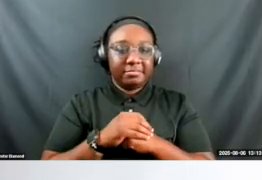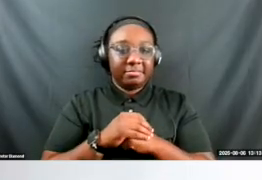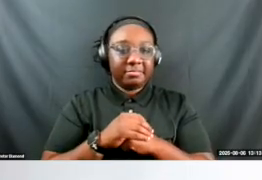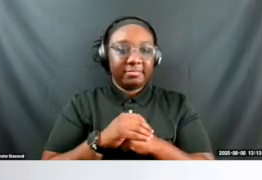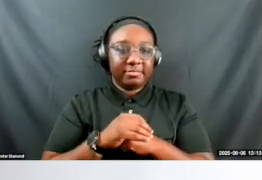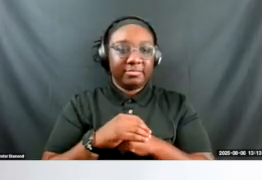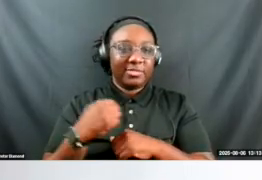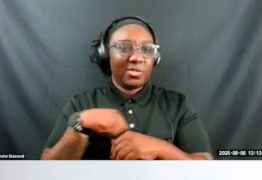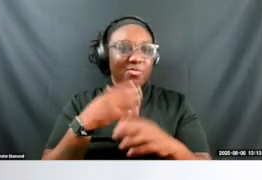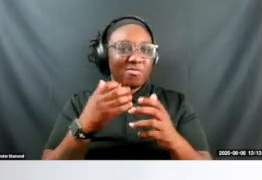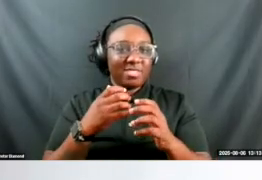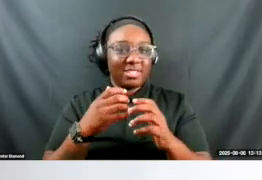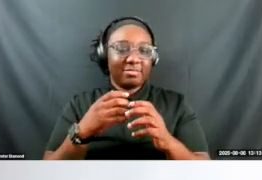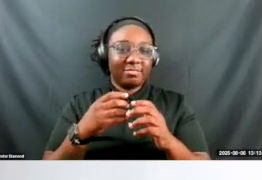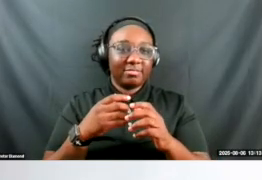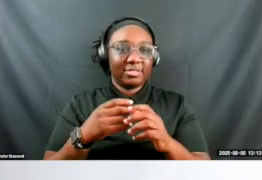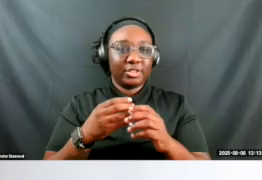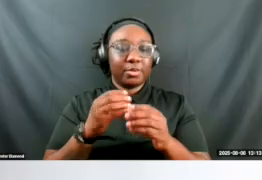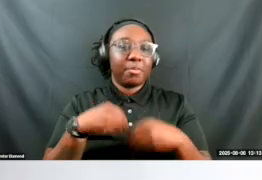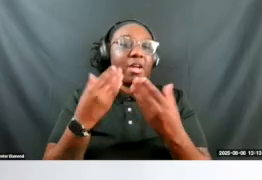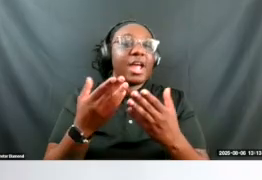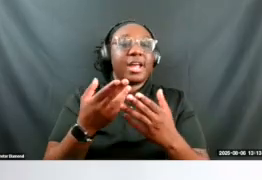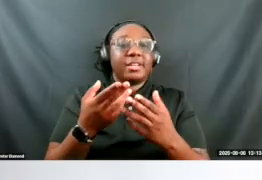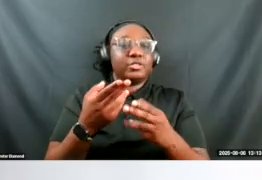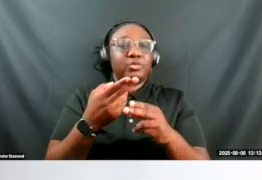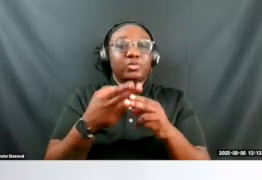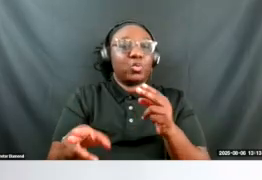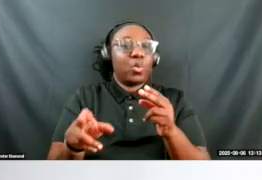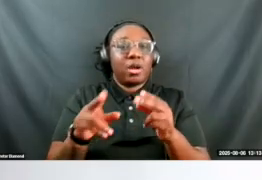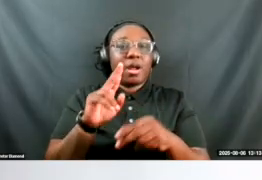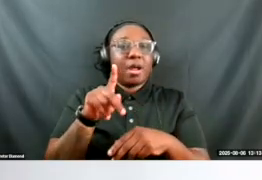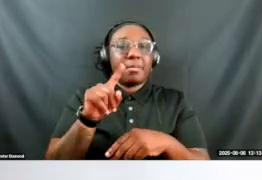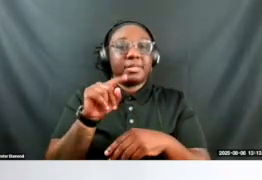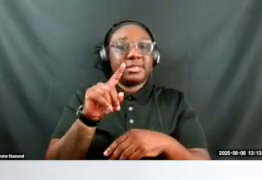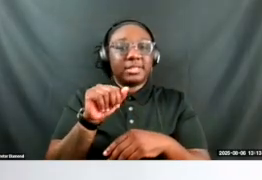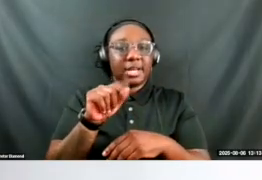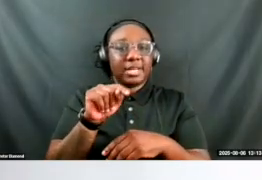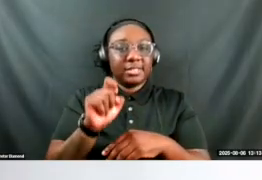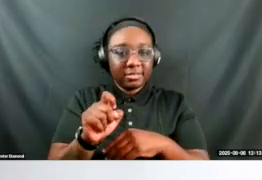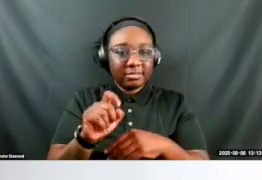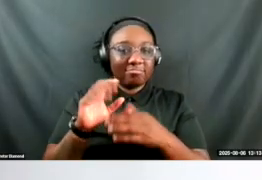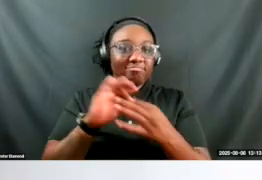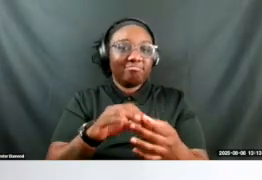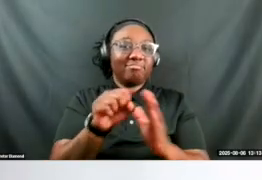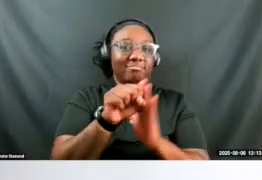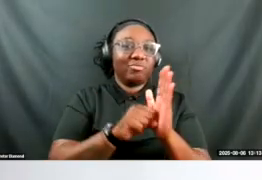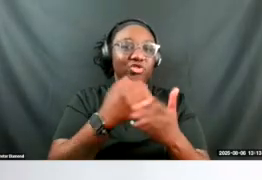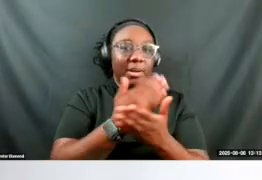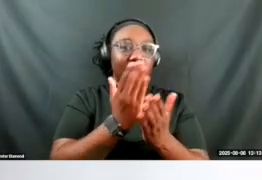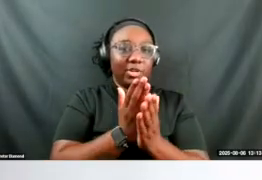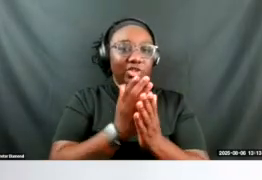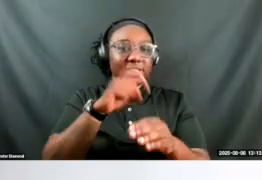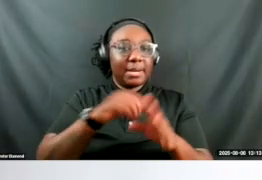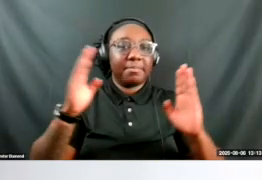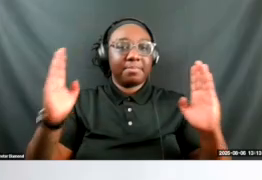We'd like to give a quick update of the state budget timeline and what that means for our funding plan process, and more specifically, funding availability this year for